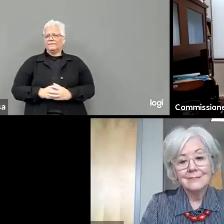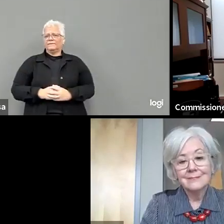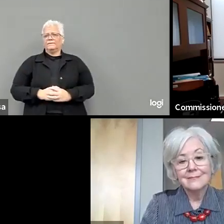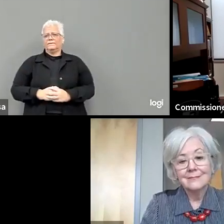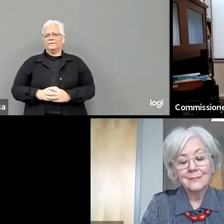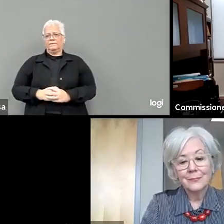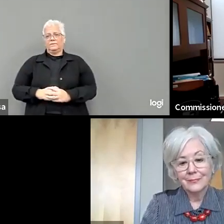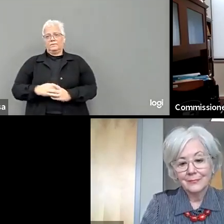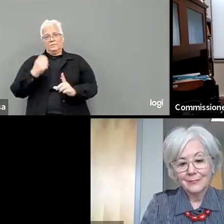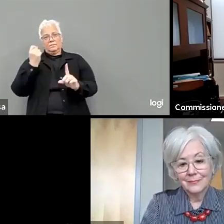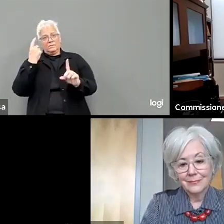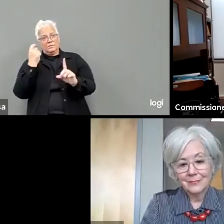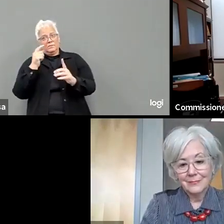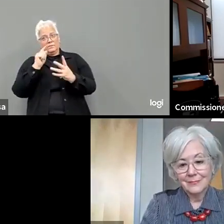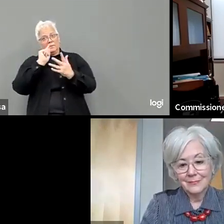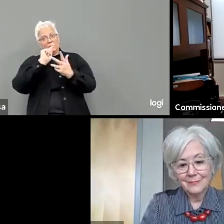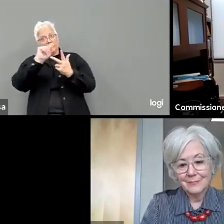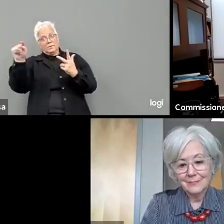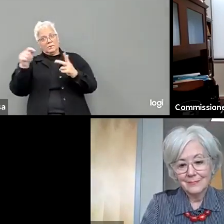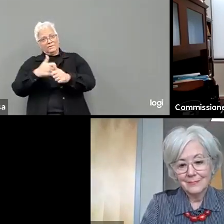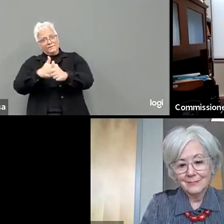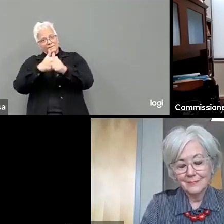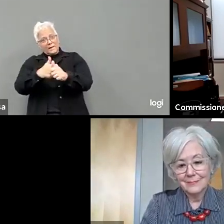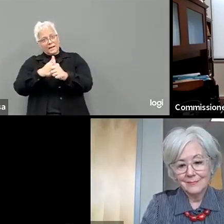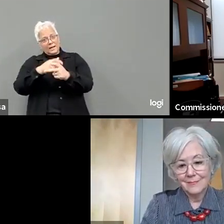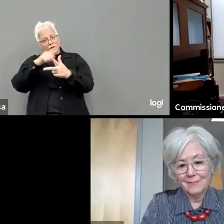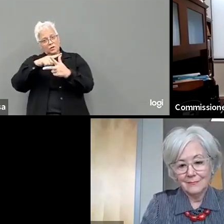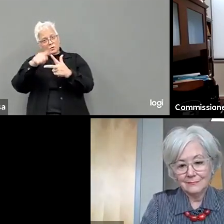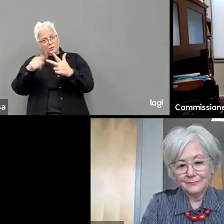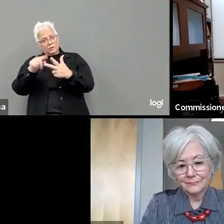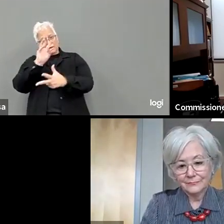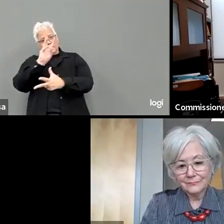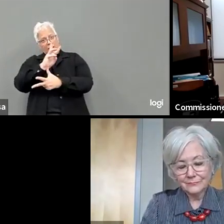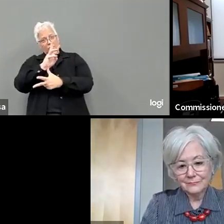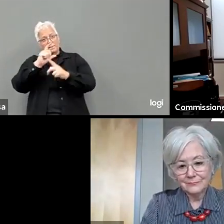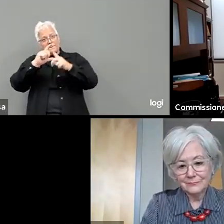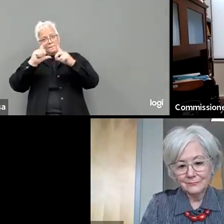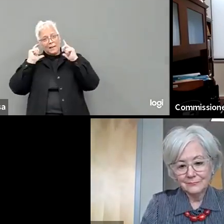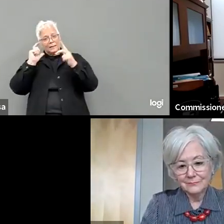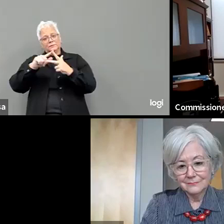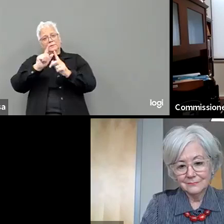three W's, it really increases your chance to be safe, and